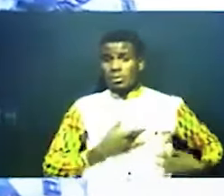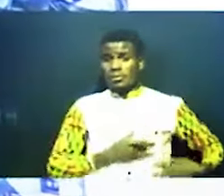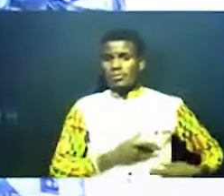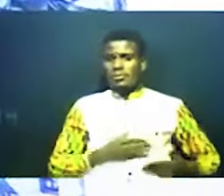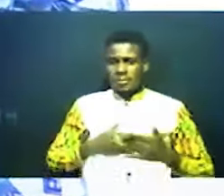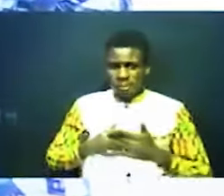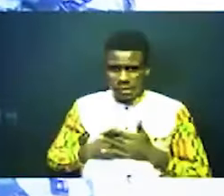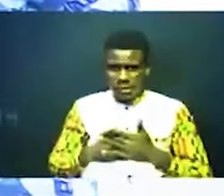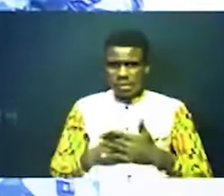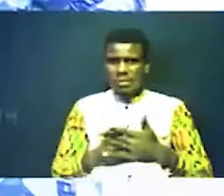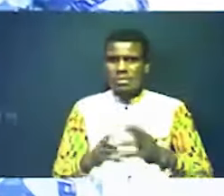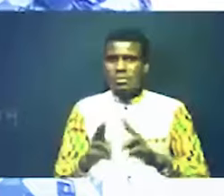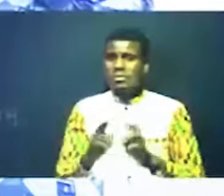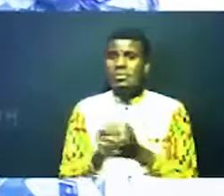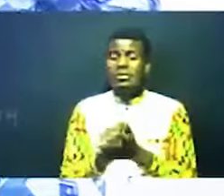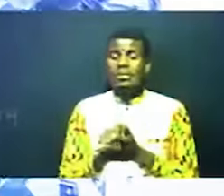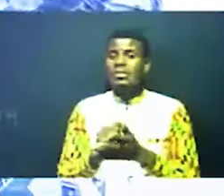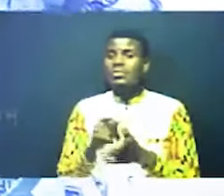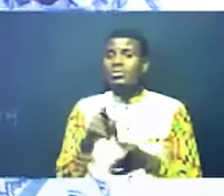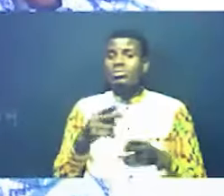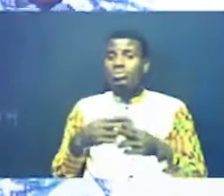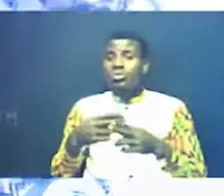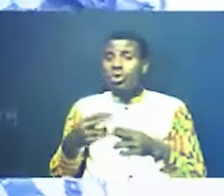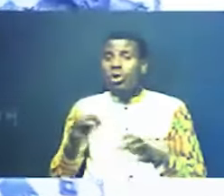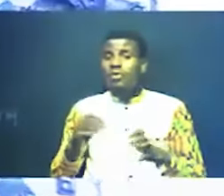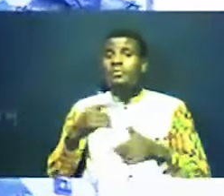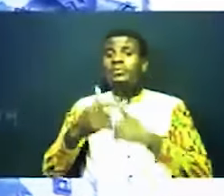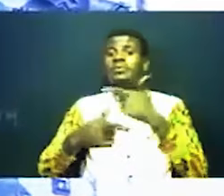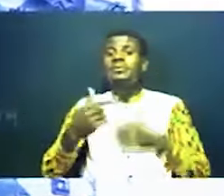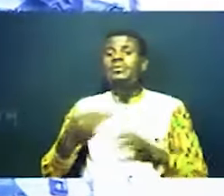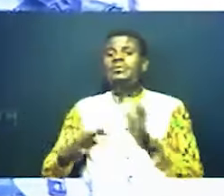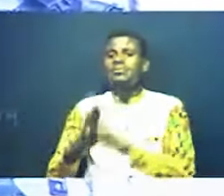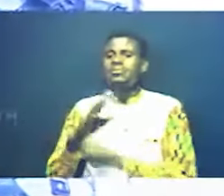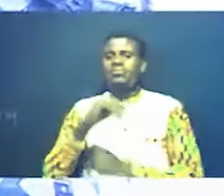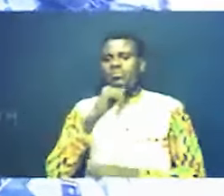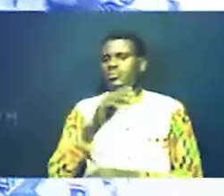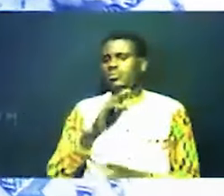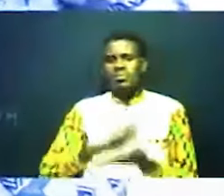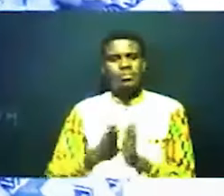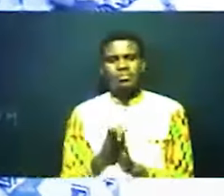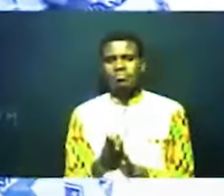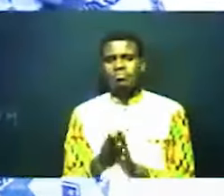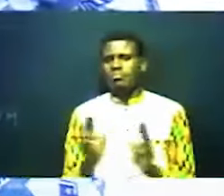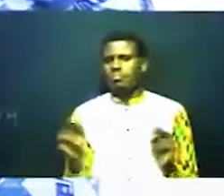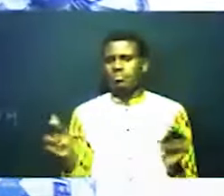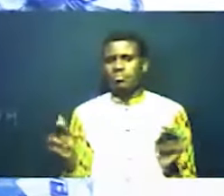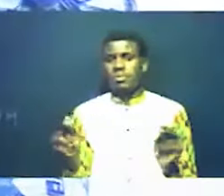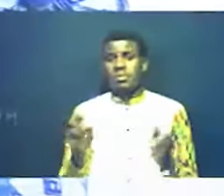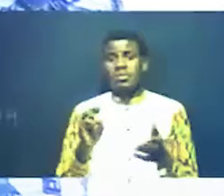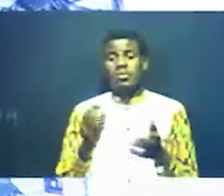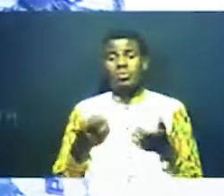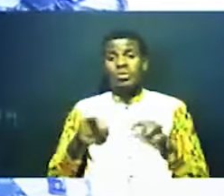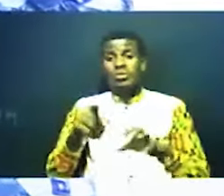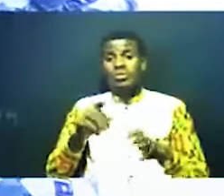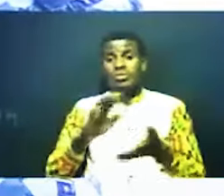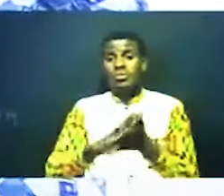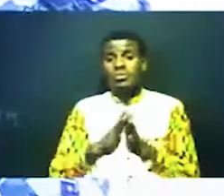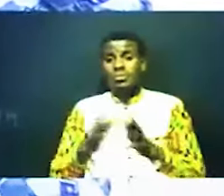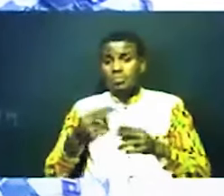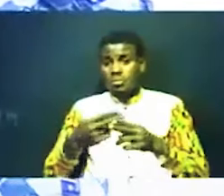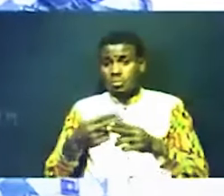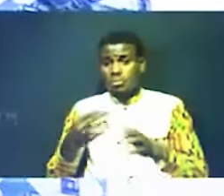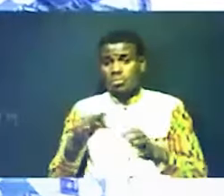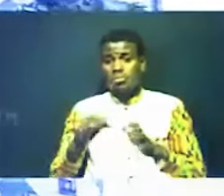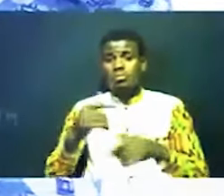don't fall short of the grace of God. Na omumu bia emfiri adom no ho ankechi. Now the falling short of the grace of God could